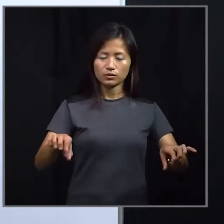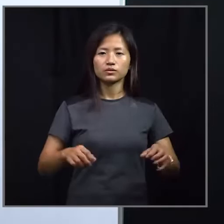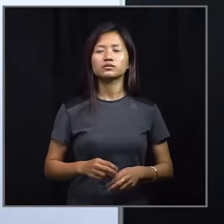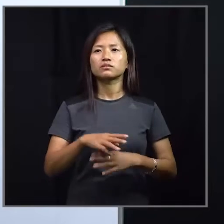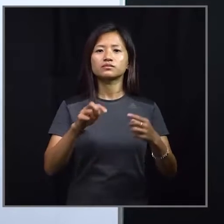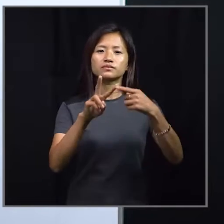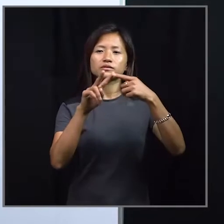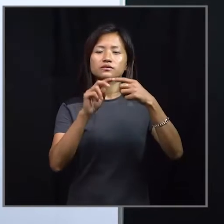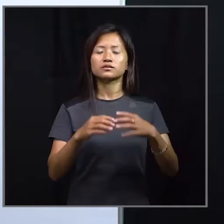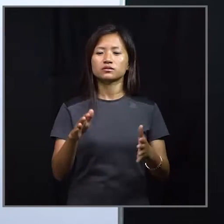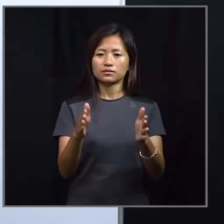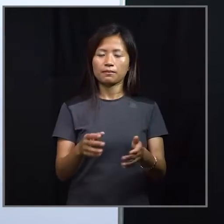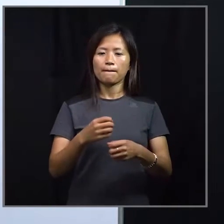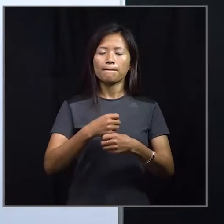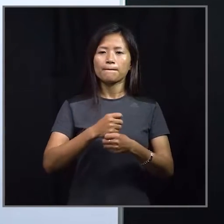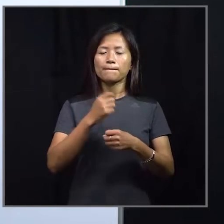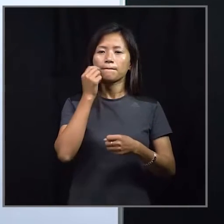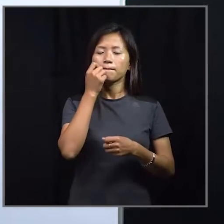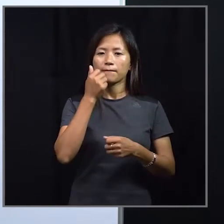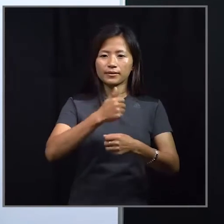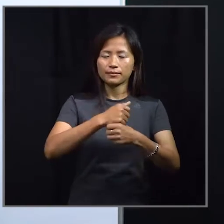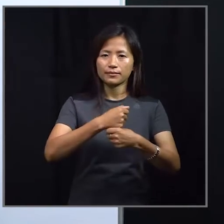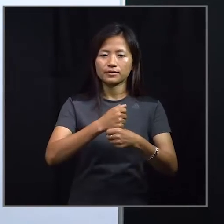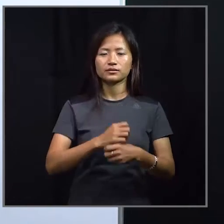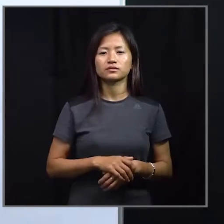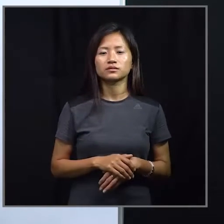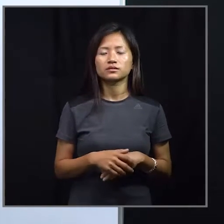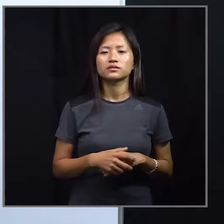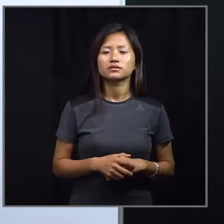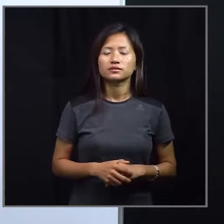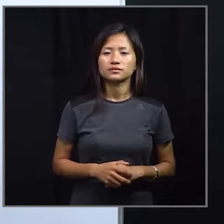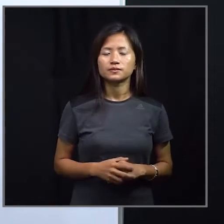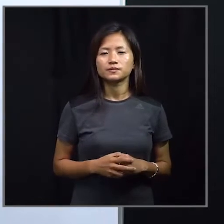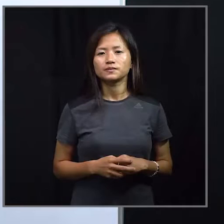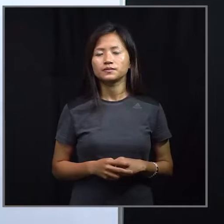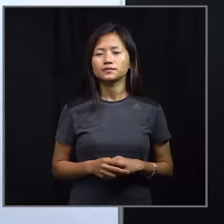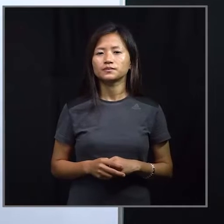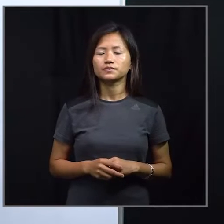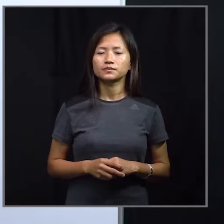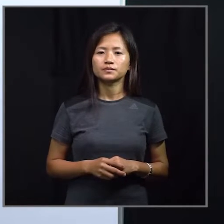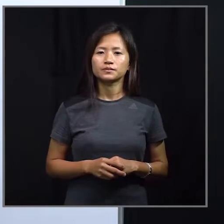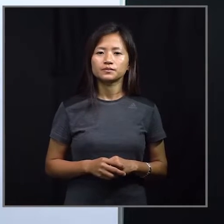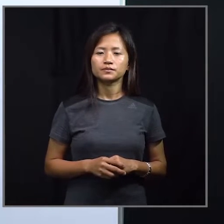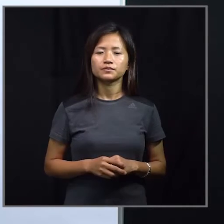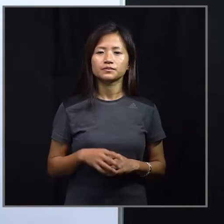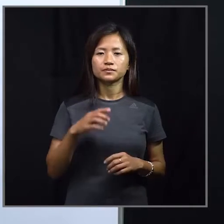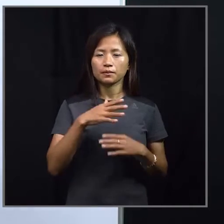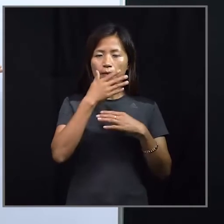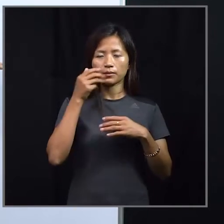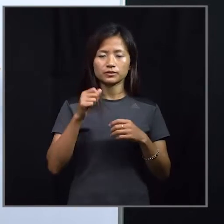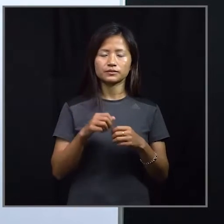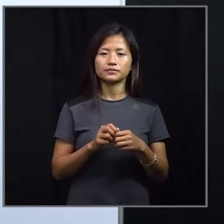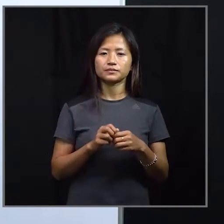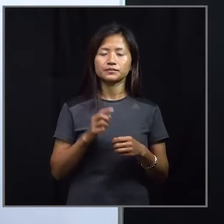are man-made or not. So tools and implements, machineries, all these will come under capital. And then most important part